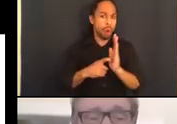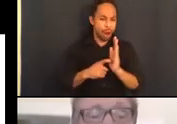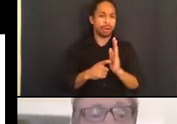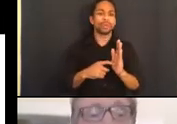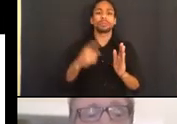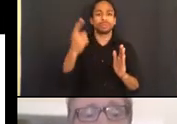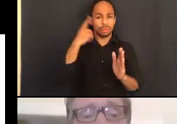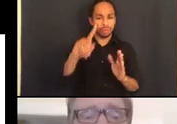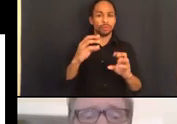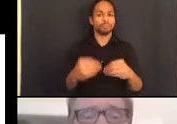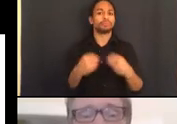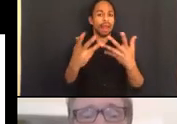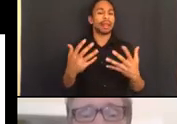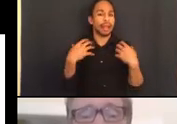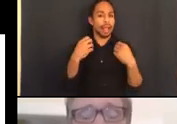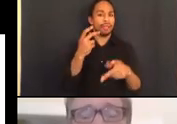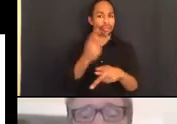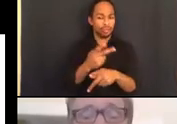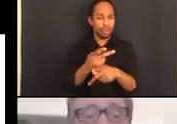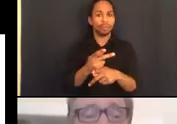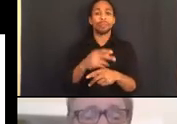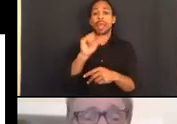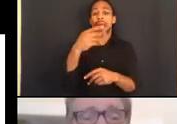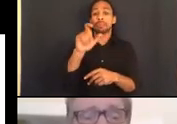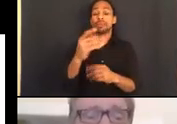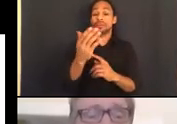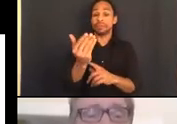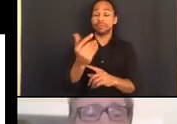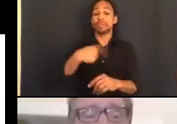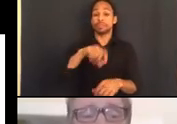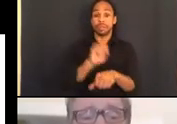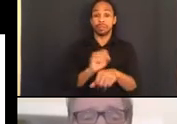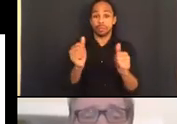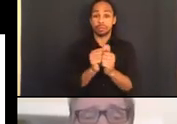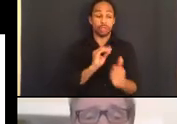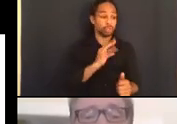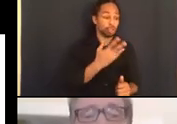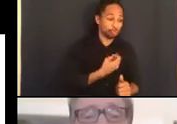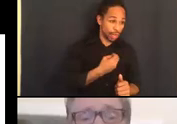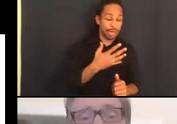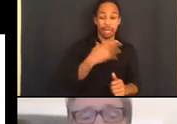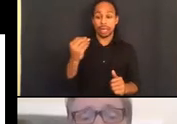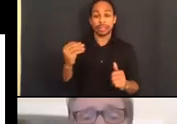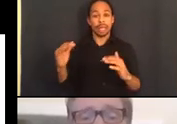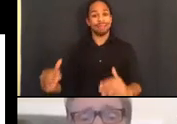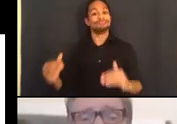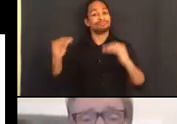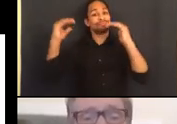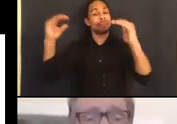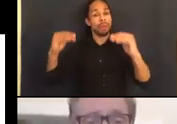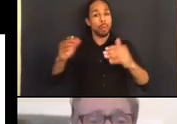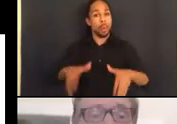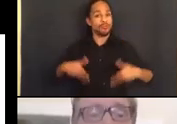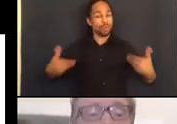15th, we hosted and conducted a webinar in coalition with trans and fat higher weight advocates with CART, transcription,